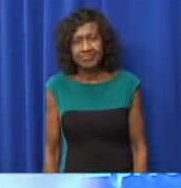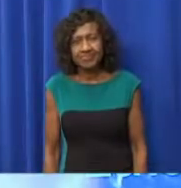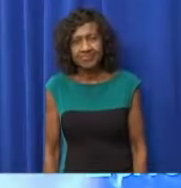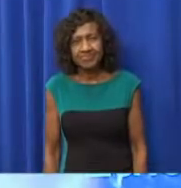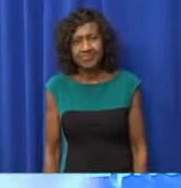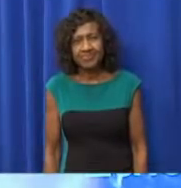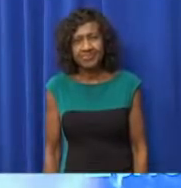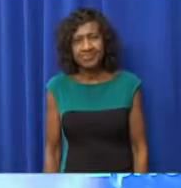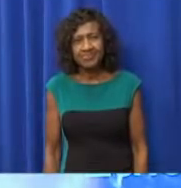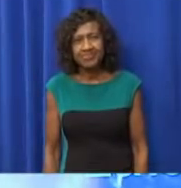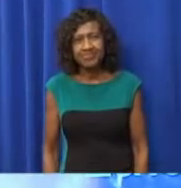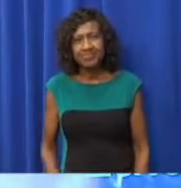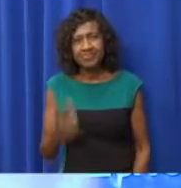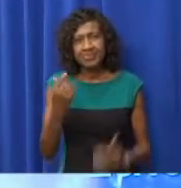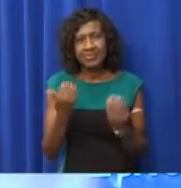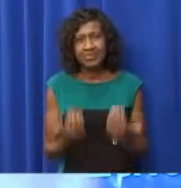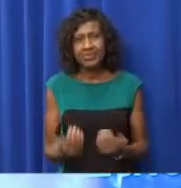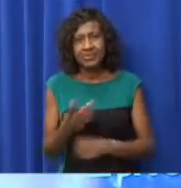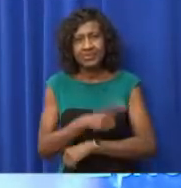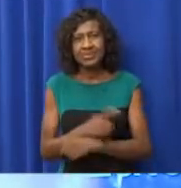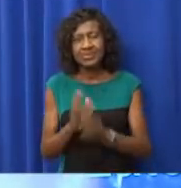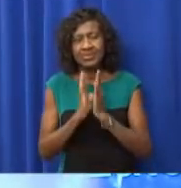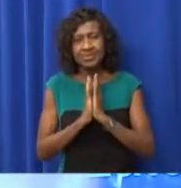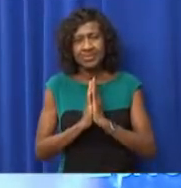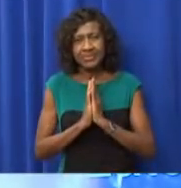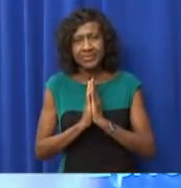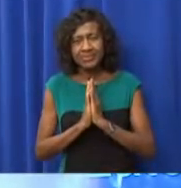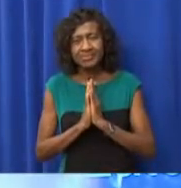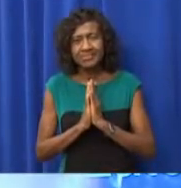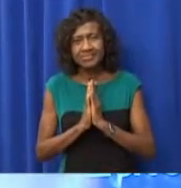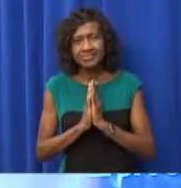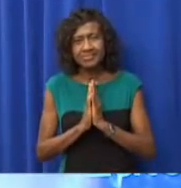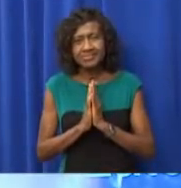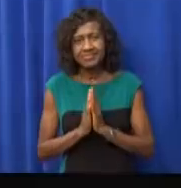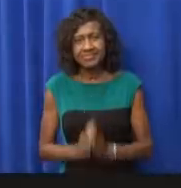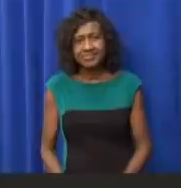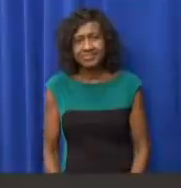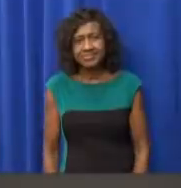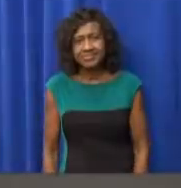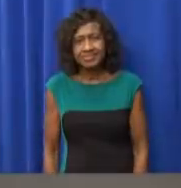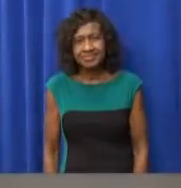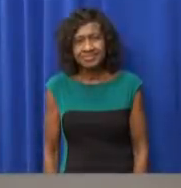on Radio Cayman. For today's prayer, we go to Reverend Elsa Bob.